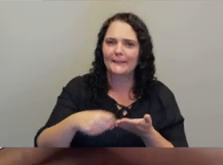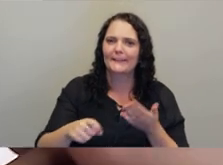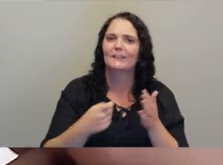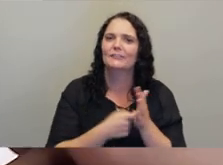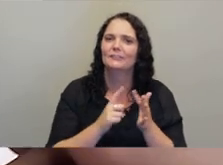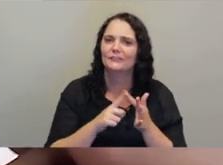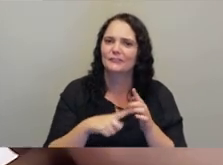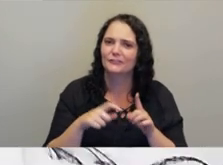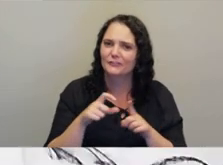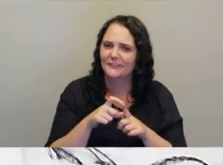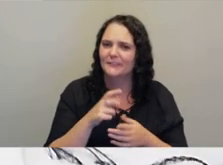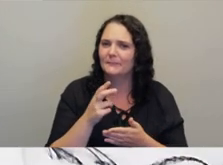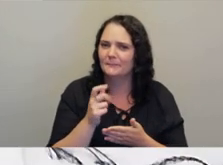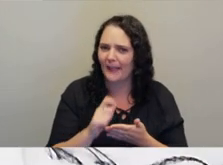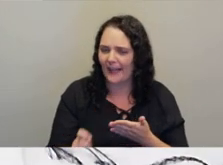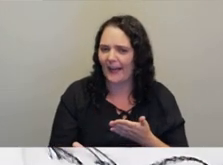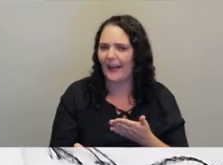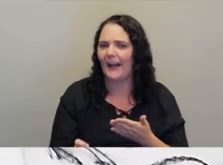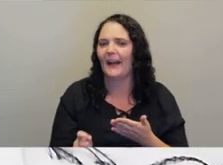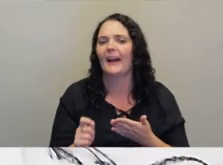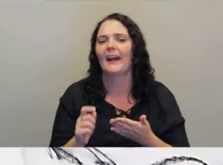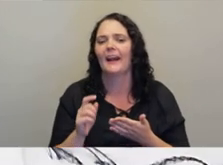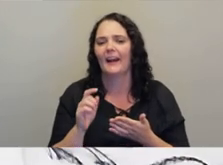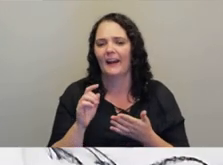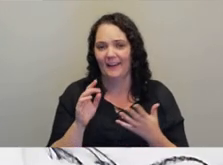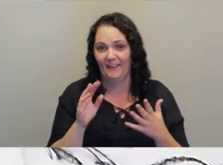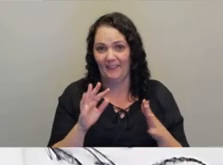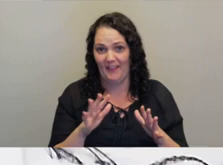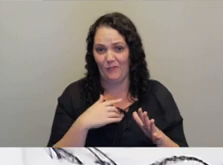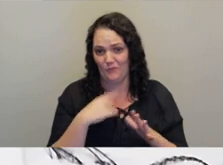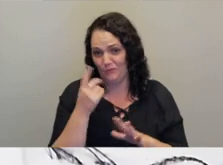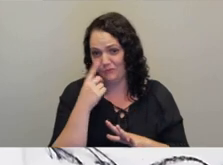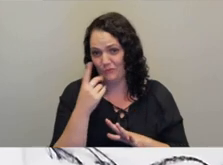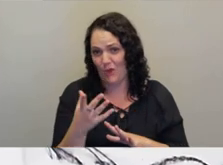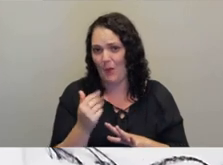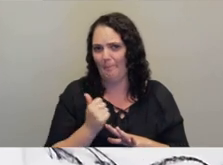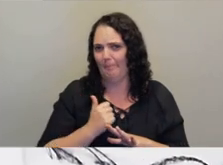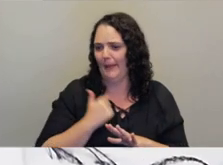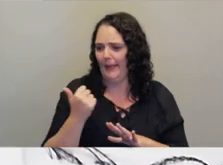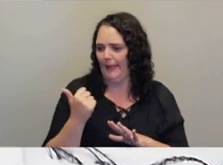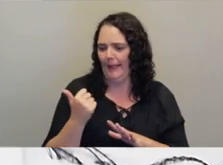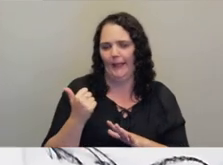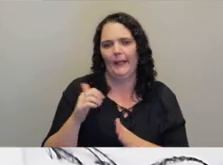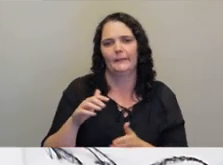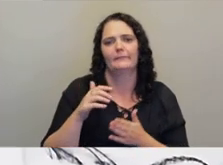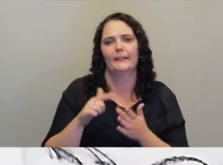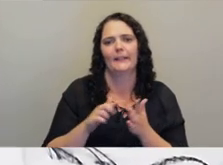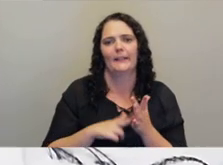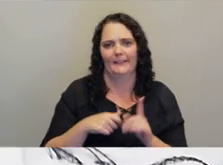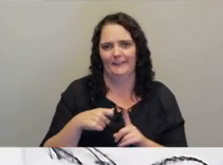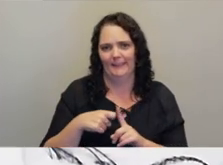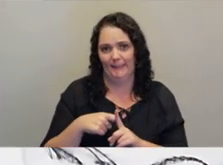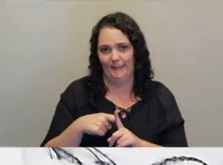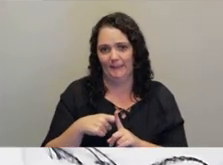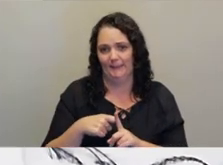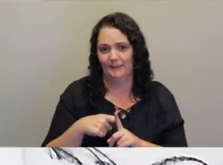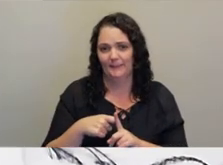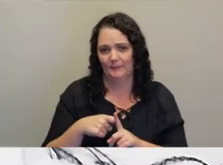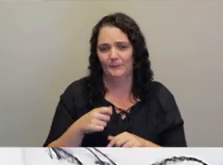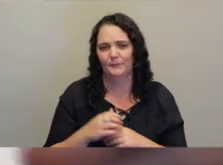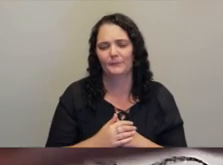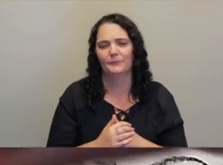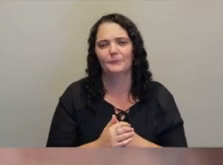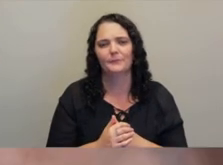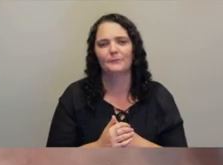take, I'll just, before I switch my sheet of paper, I'll show you. I can then take my tea-based ink and my reed